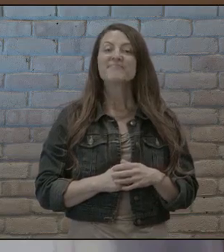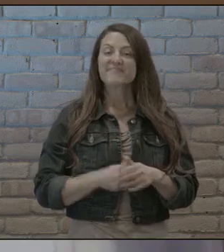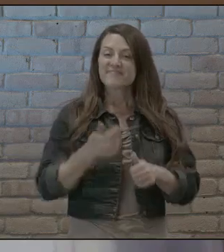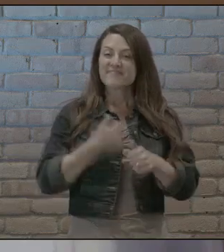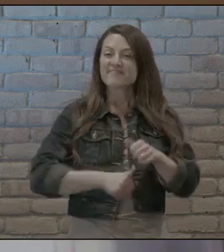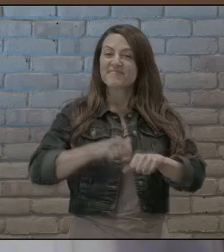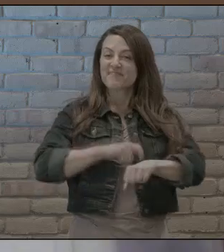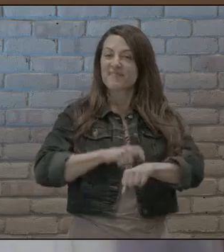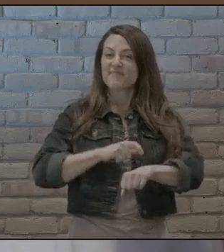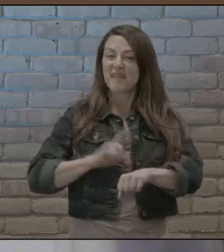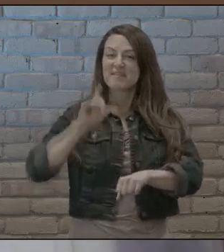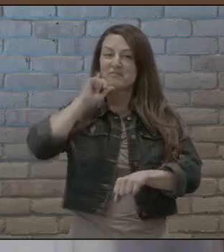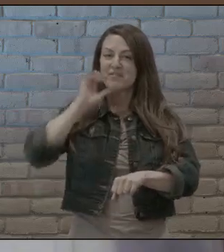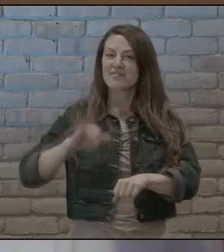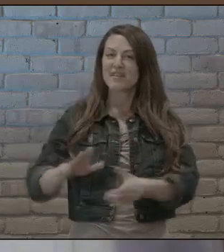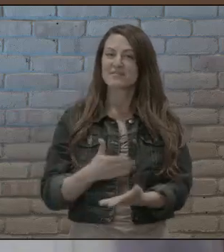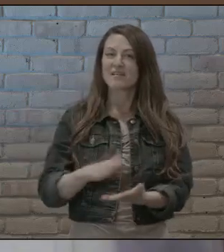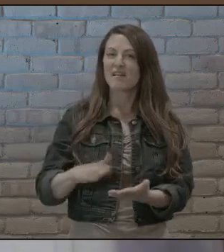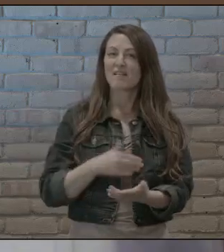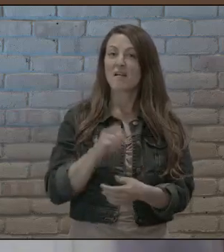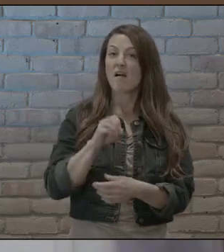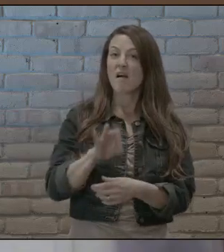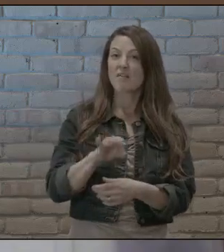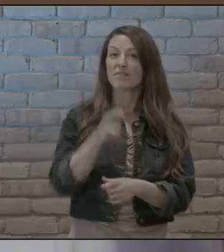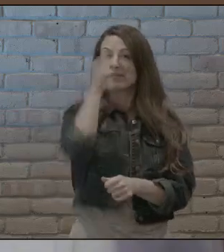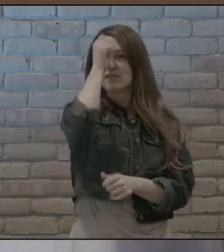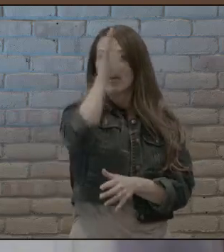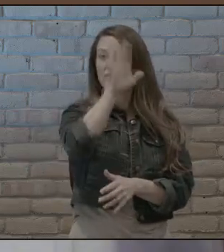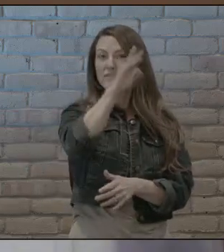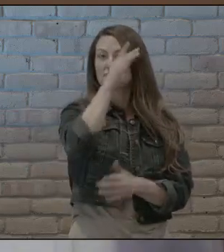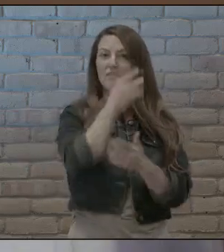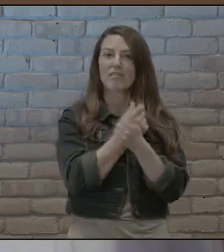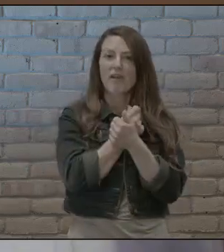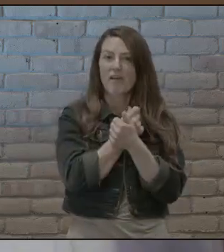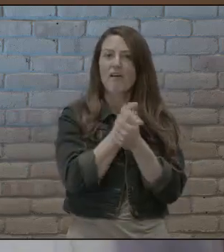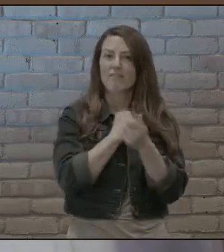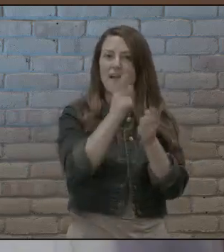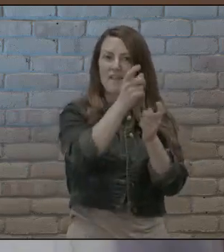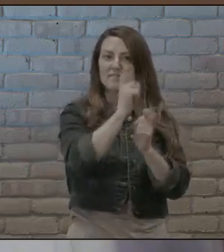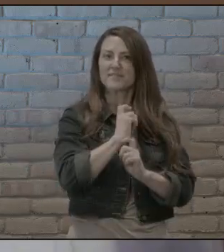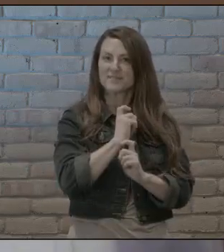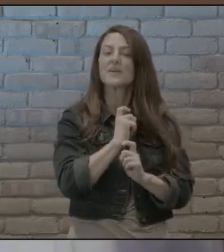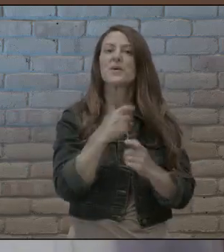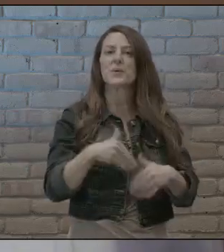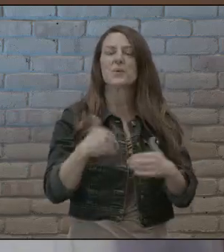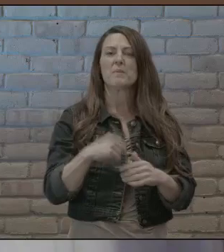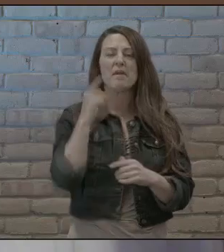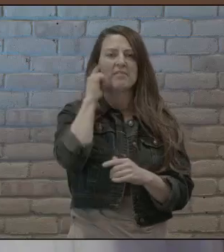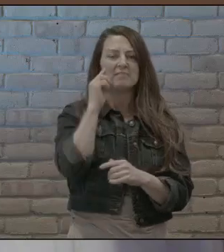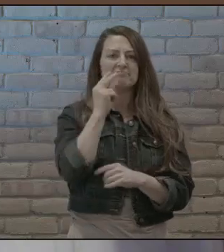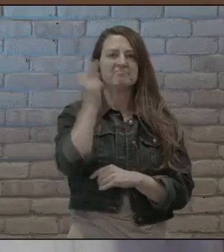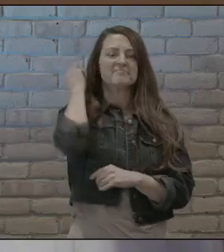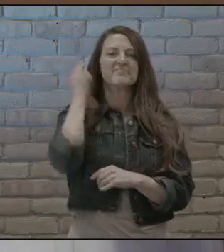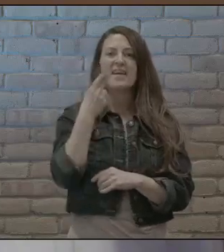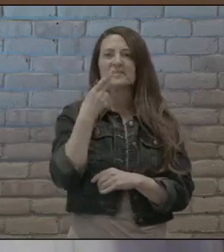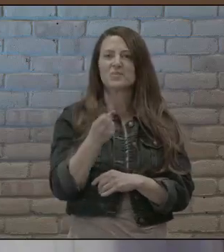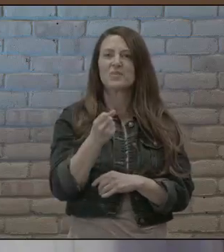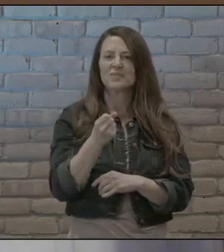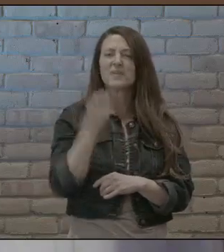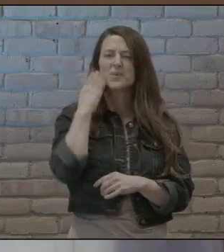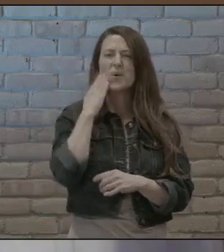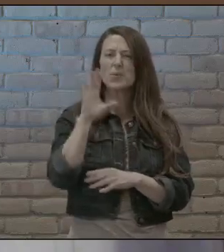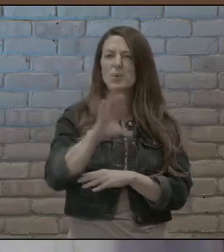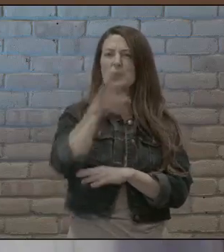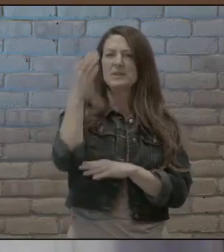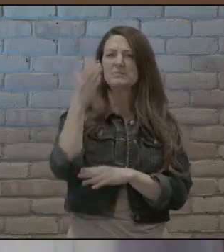every time I hear that song, Of the Father's Love Begotten, I think back to when I was in high school. We always started our Christmas choir concert